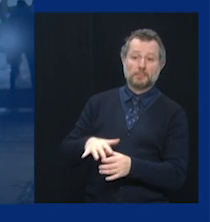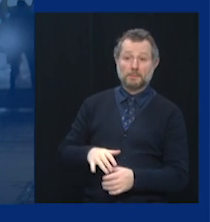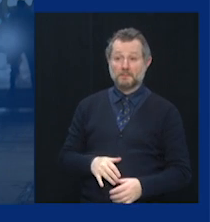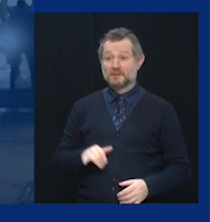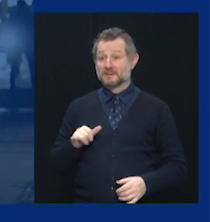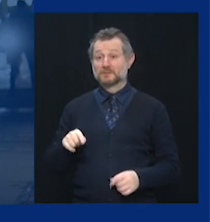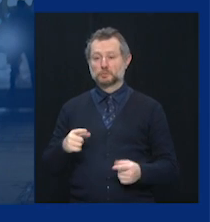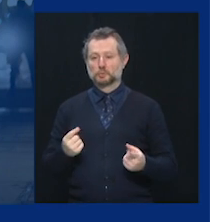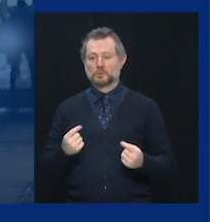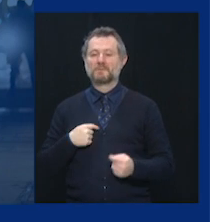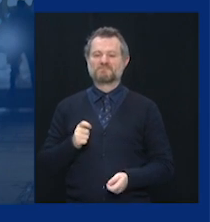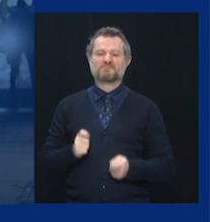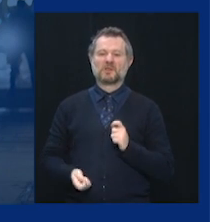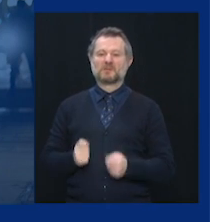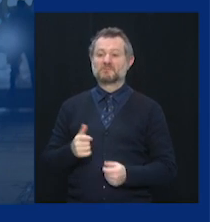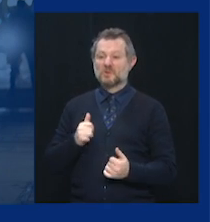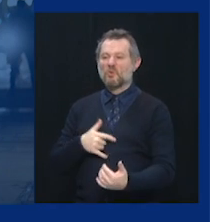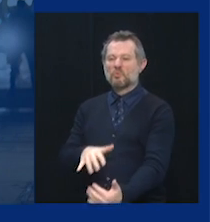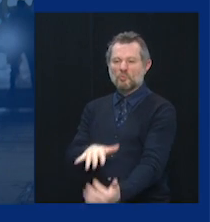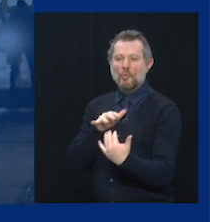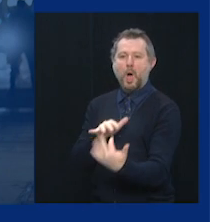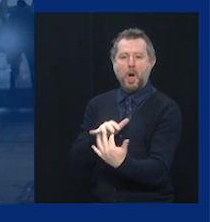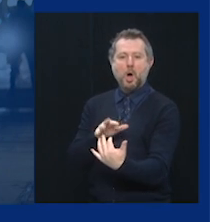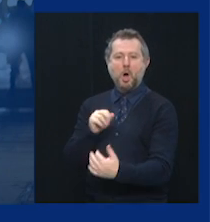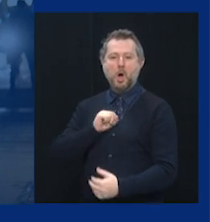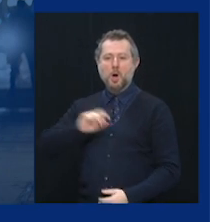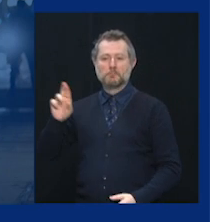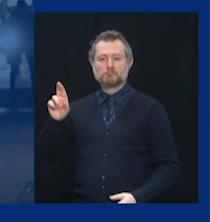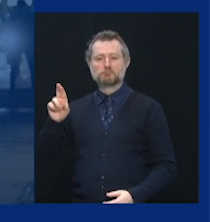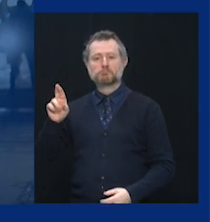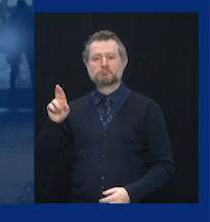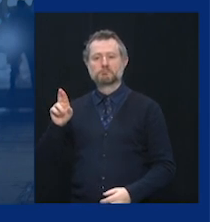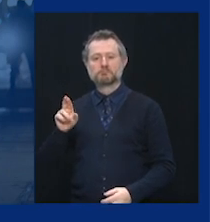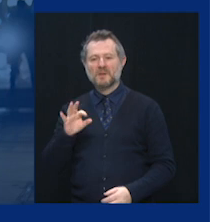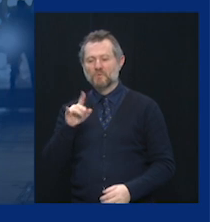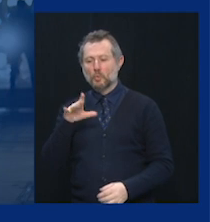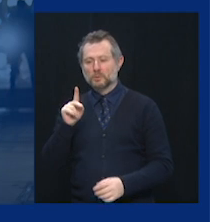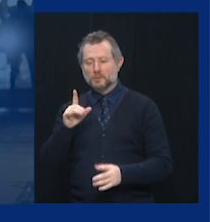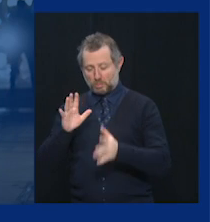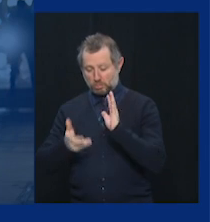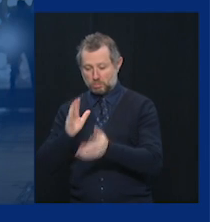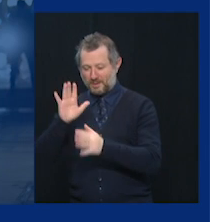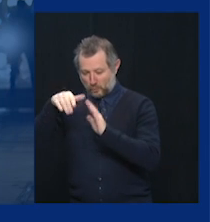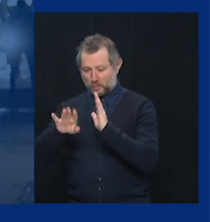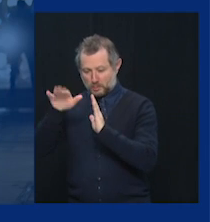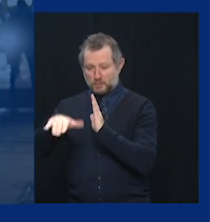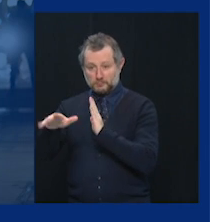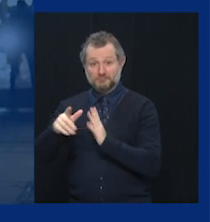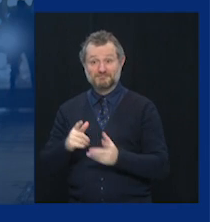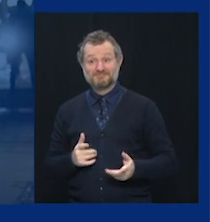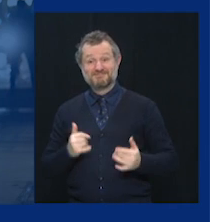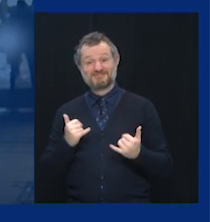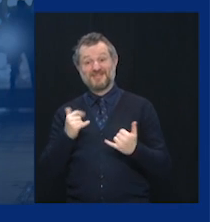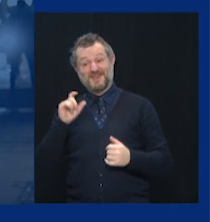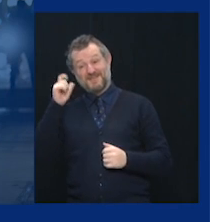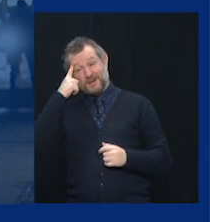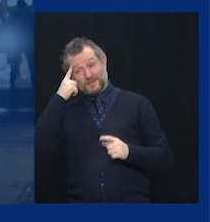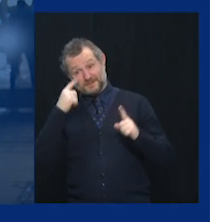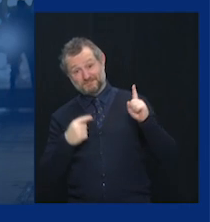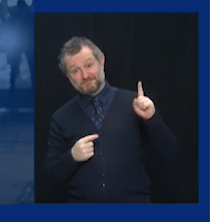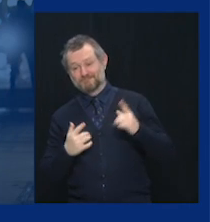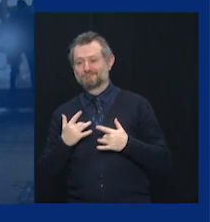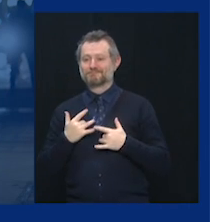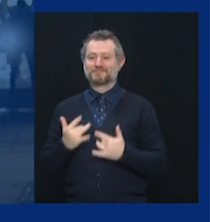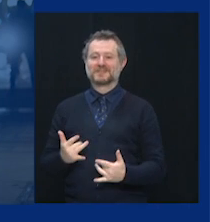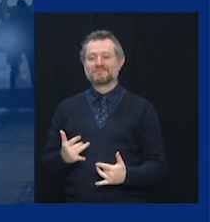war with COVID. It's a fluid situation. Government normally takes a position and stands there. That doesn't